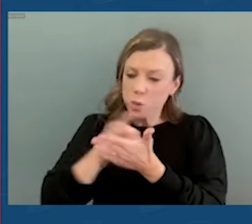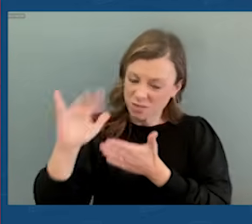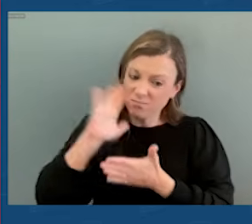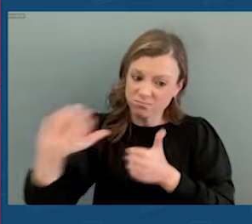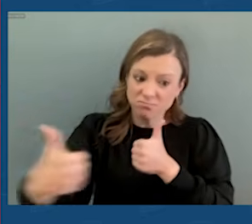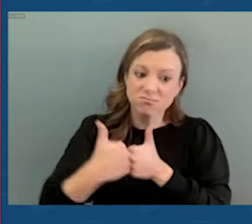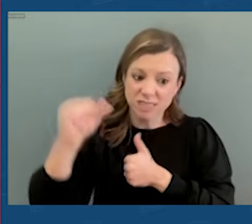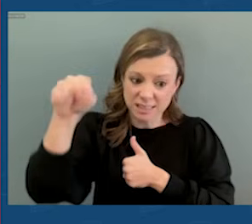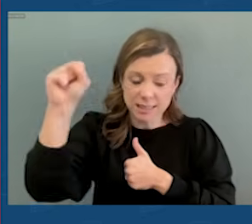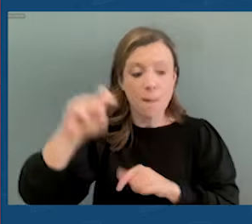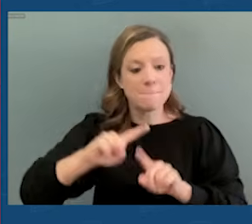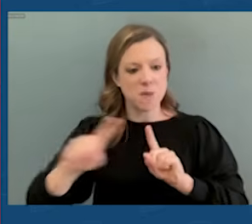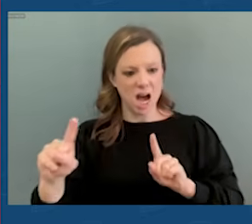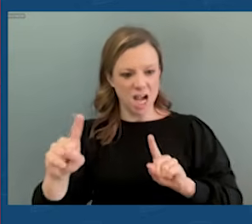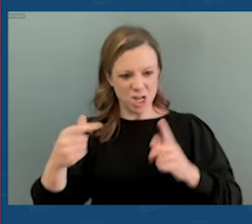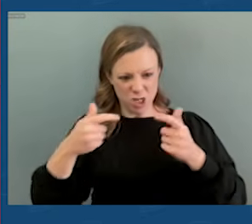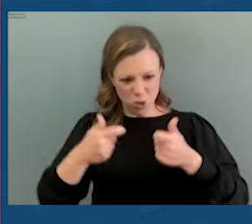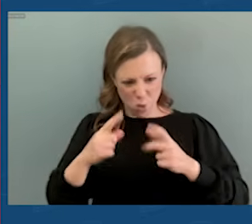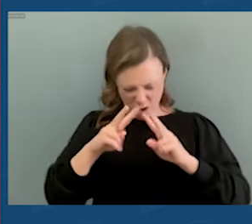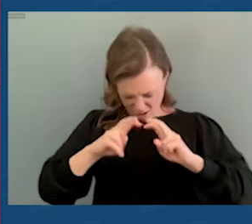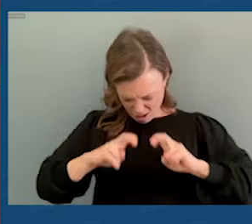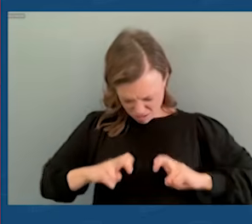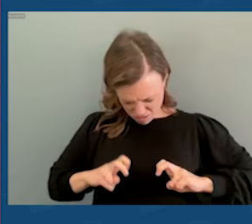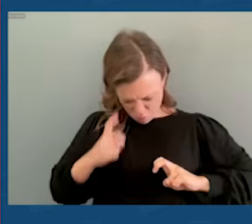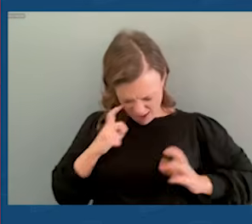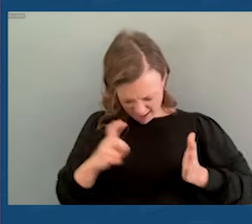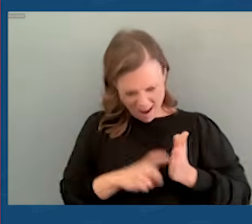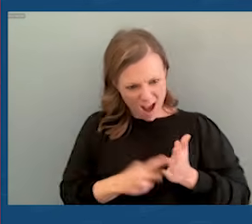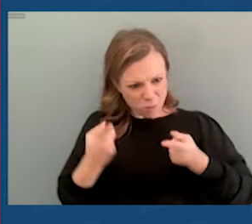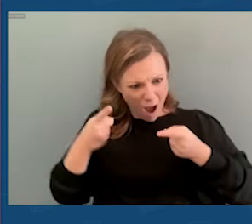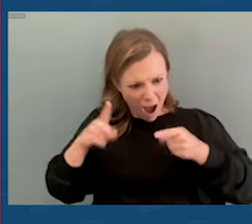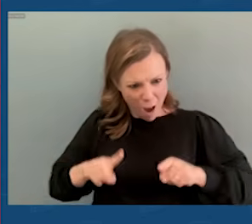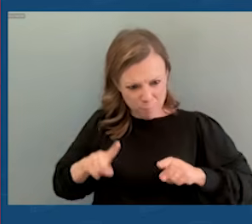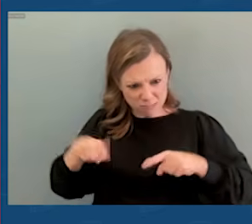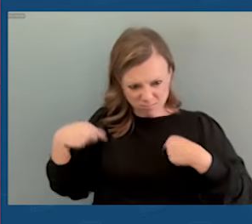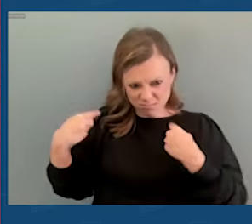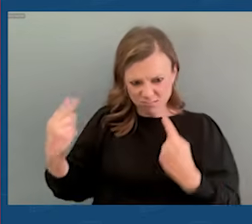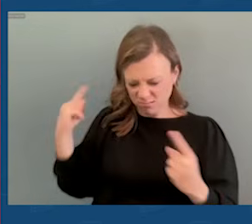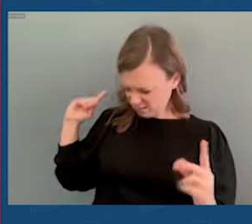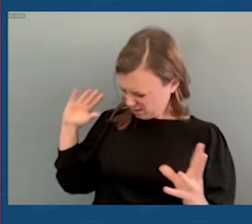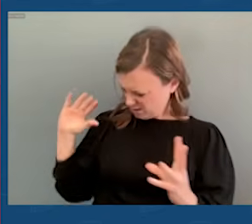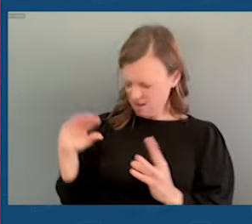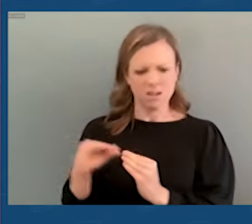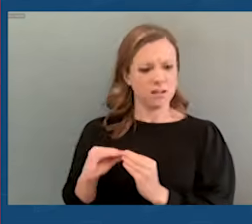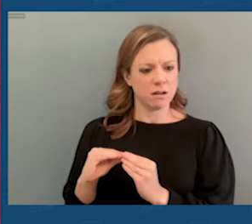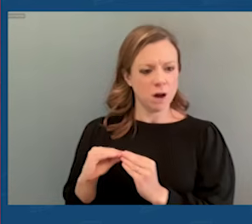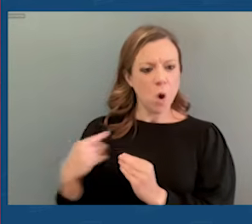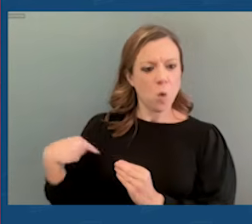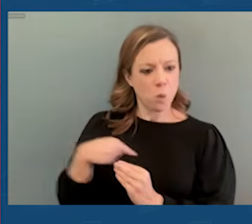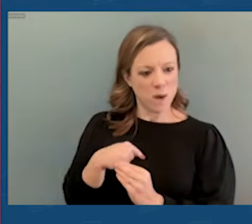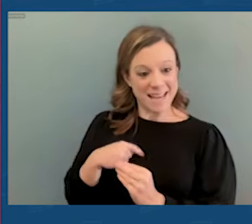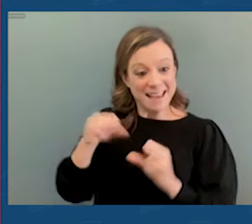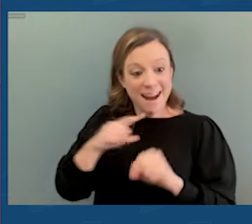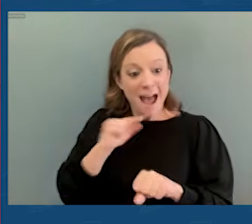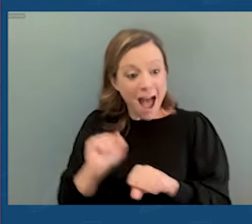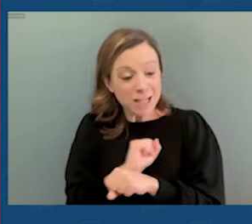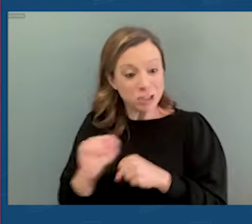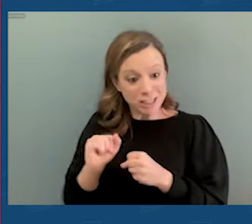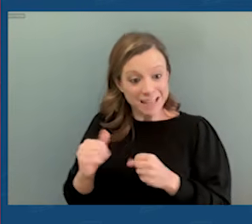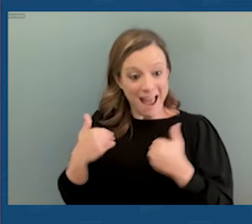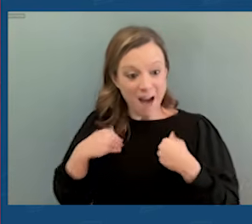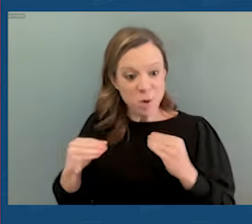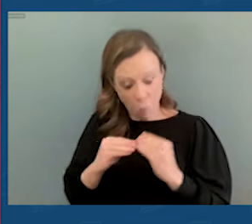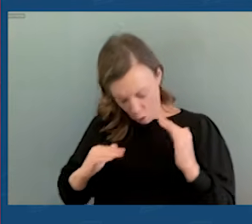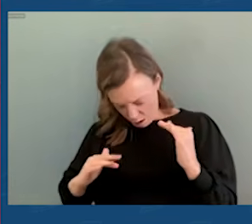difficult truths of our path that we pave the way for a more just and equitable future through the acknowledgement of historical wrongs and a commitment